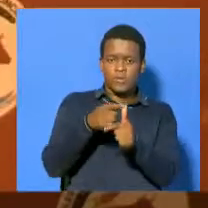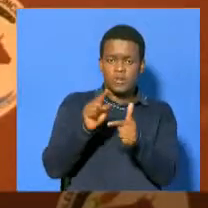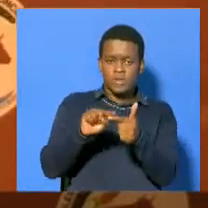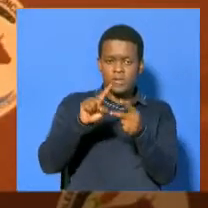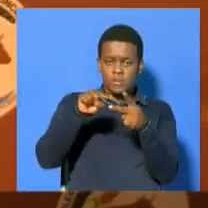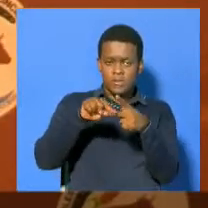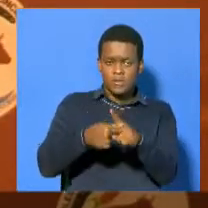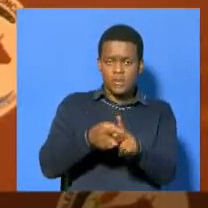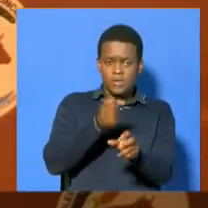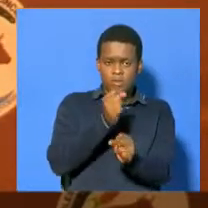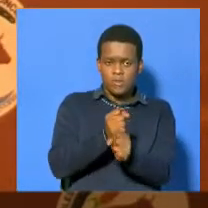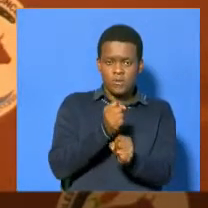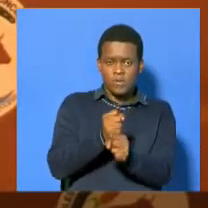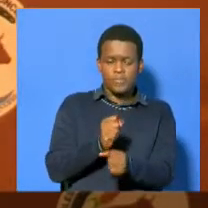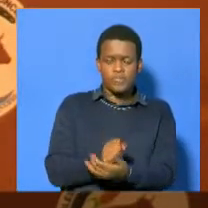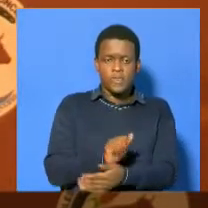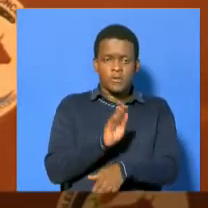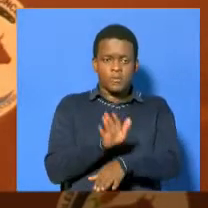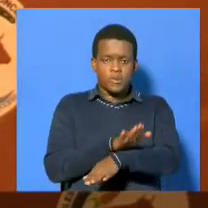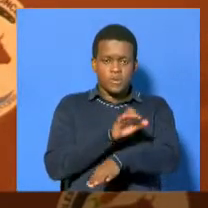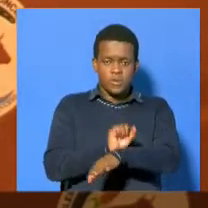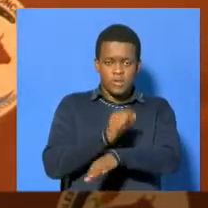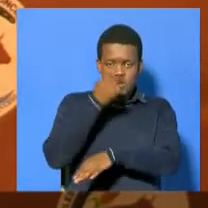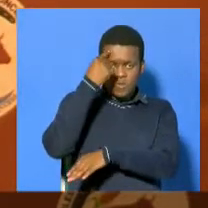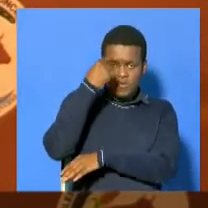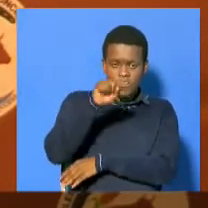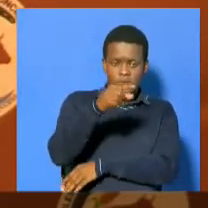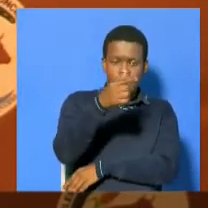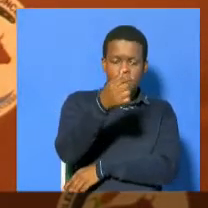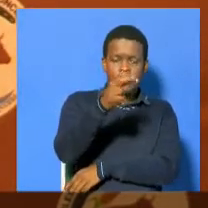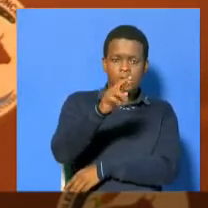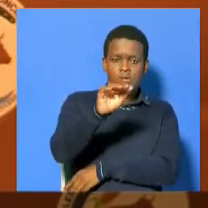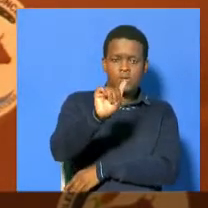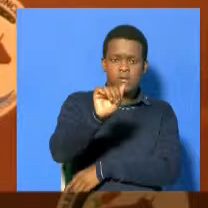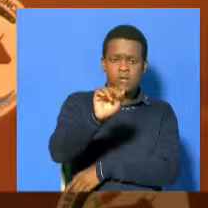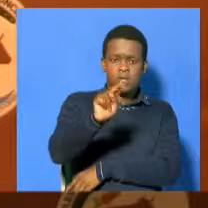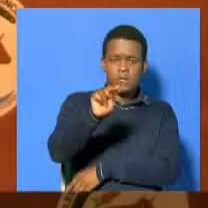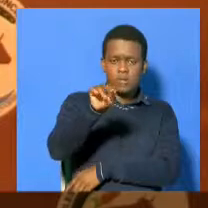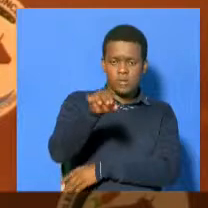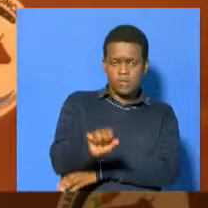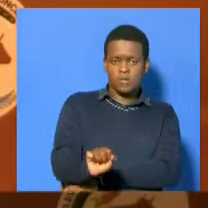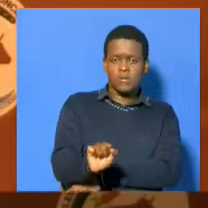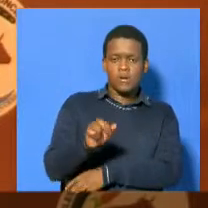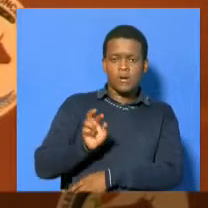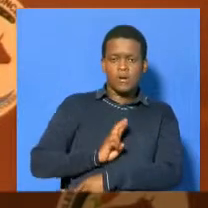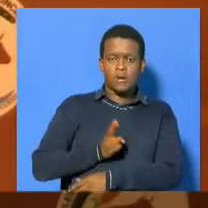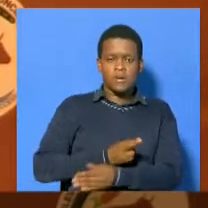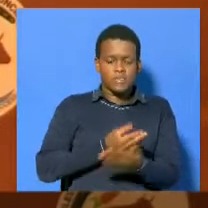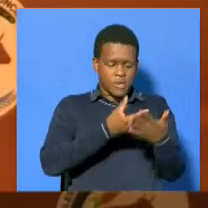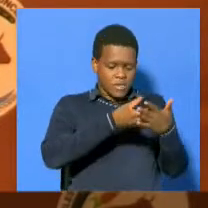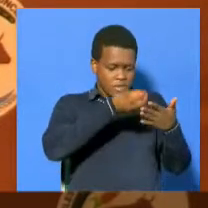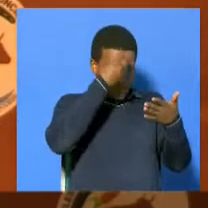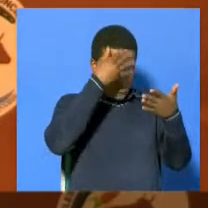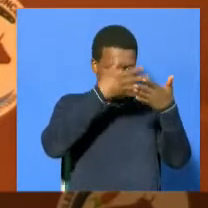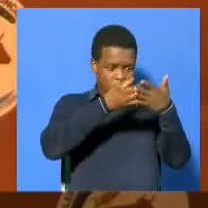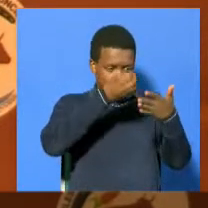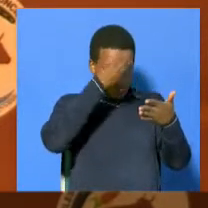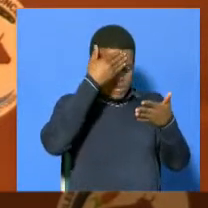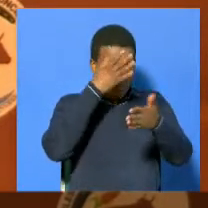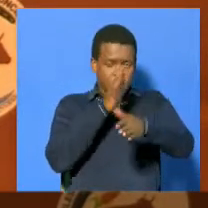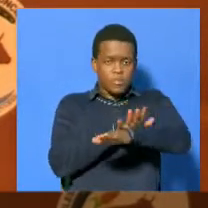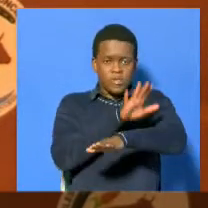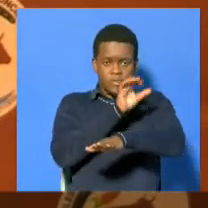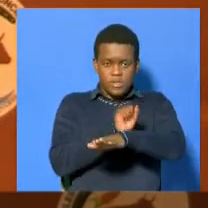A business passage to the Transkalahari gore re tsaya male ba kana re tlo go tsaya le gone the business or the local